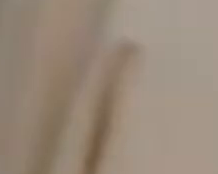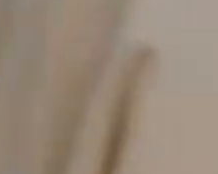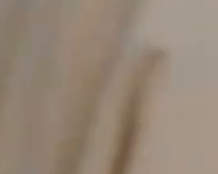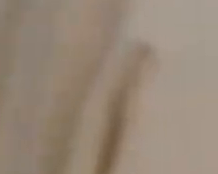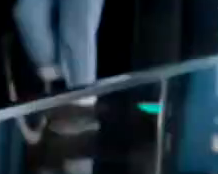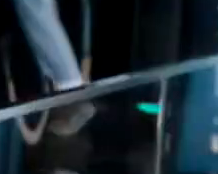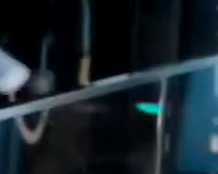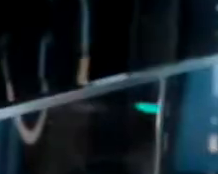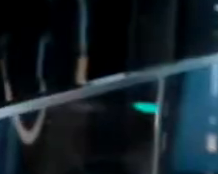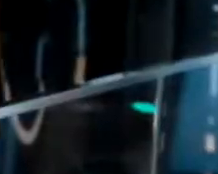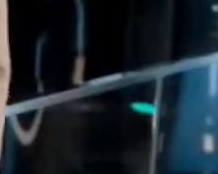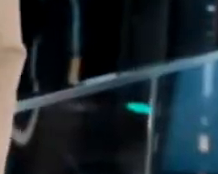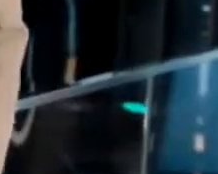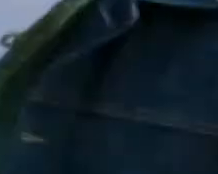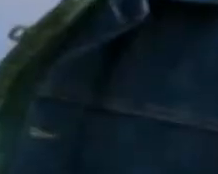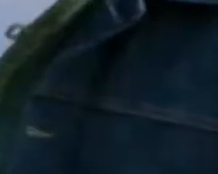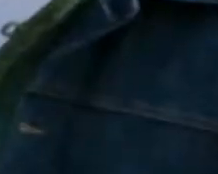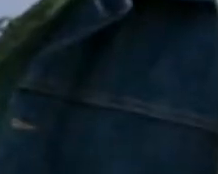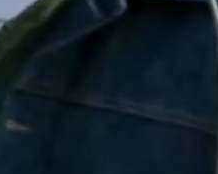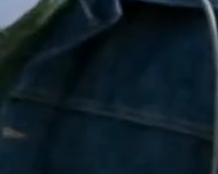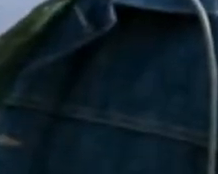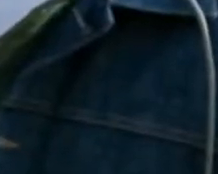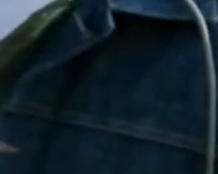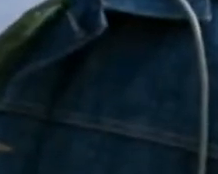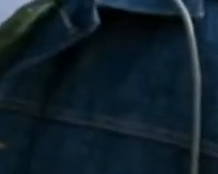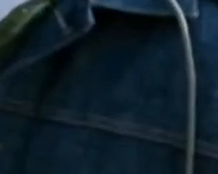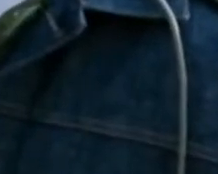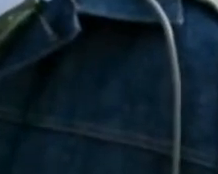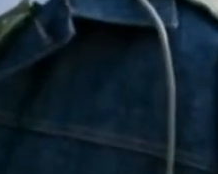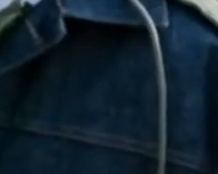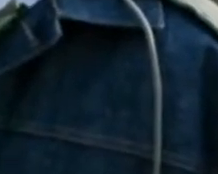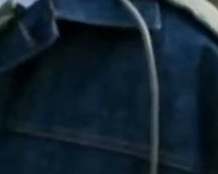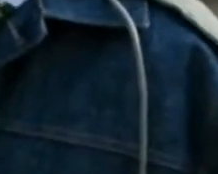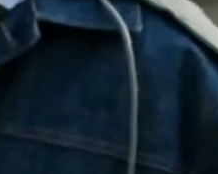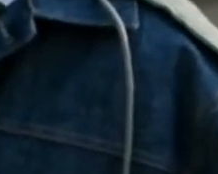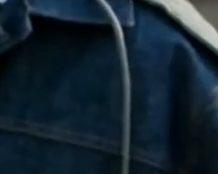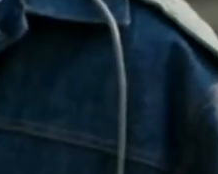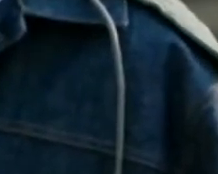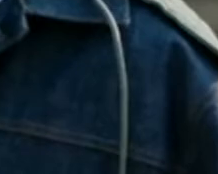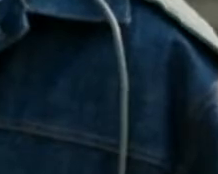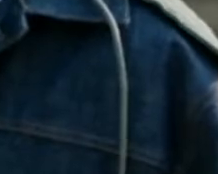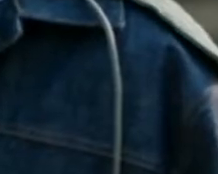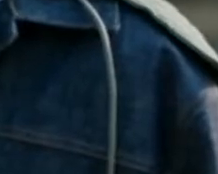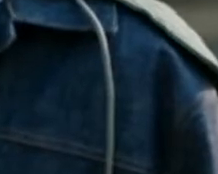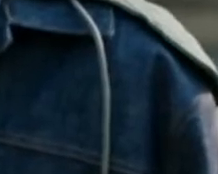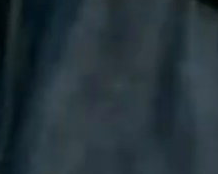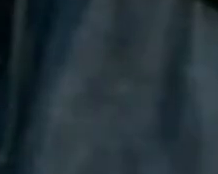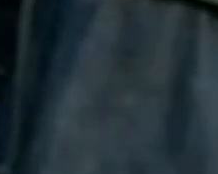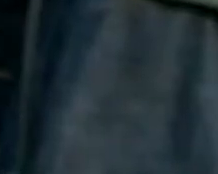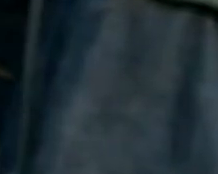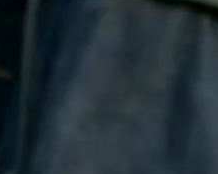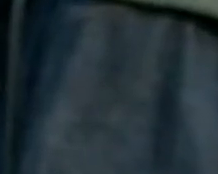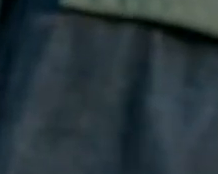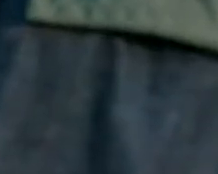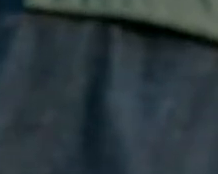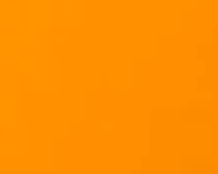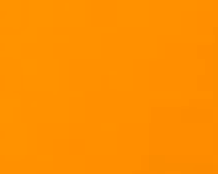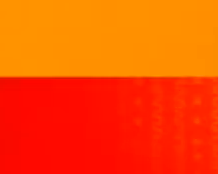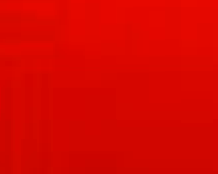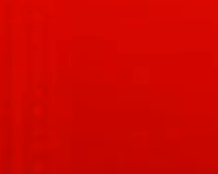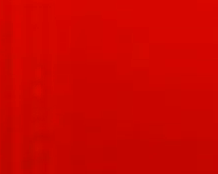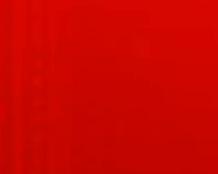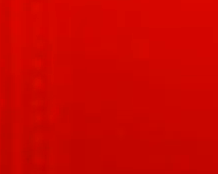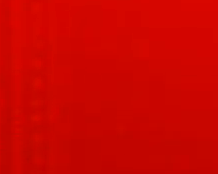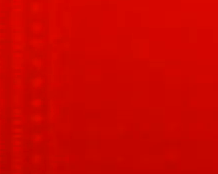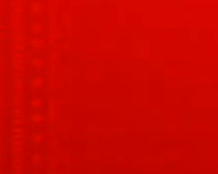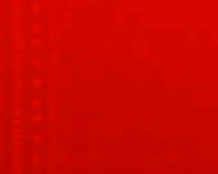I'm going up the escalator now. I suggest you go see a doctor and leave me alone. I'm insane because I miss you too much. Chuyen, I was wrong.